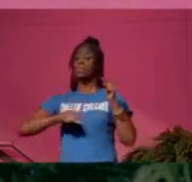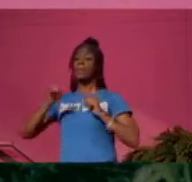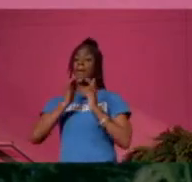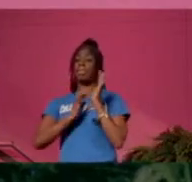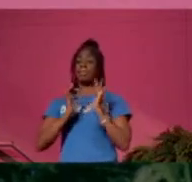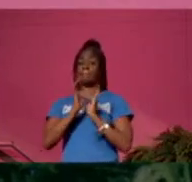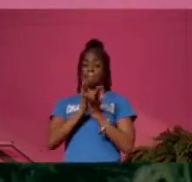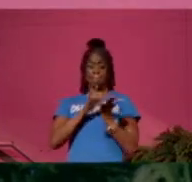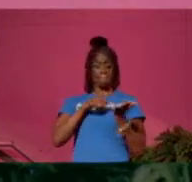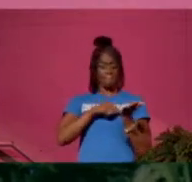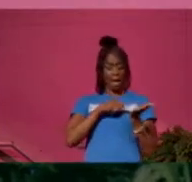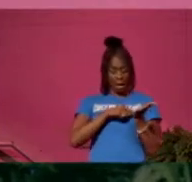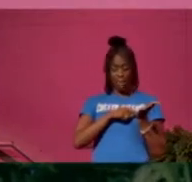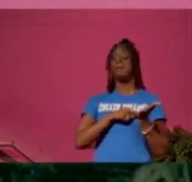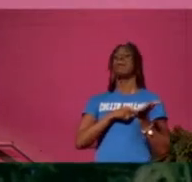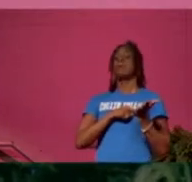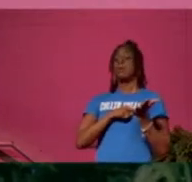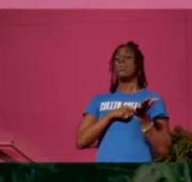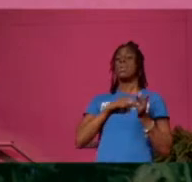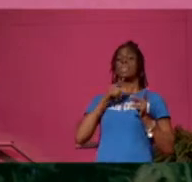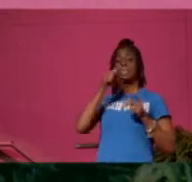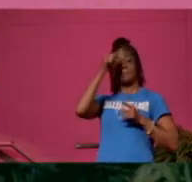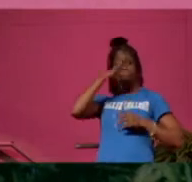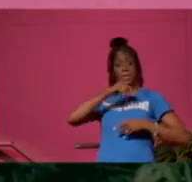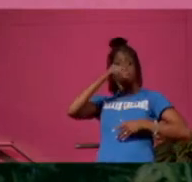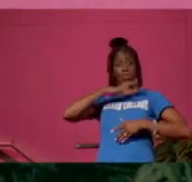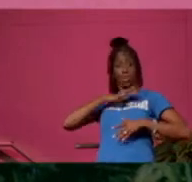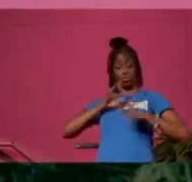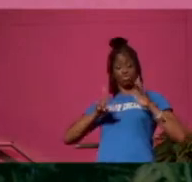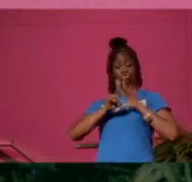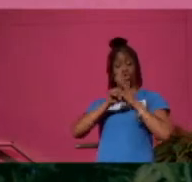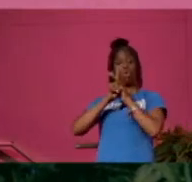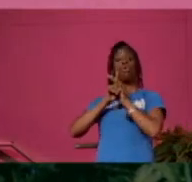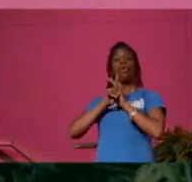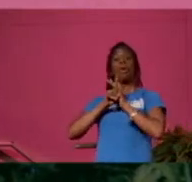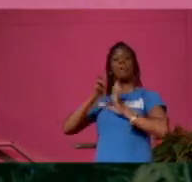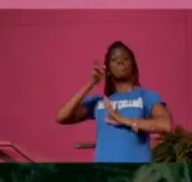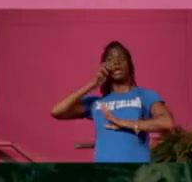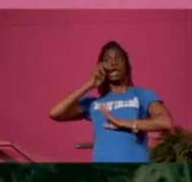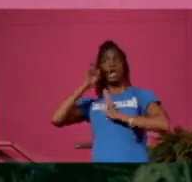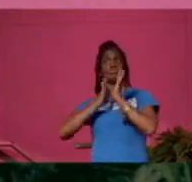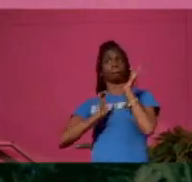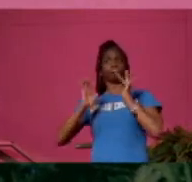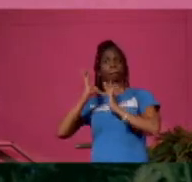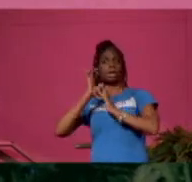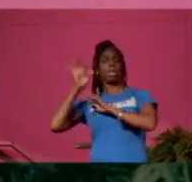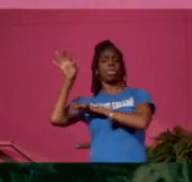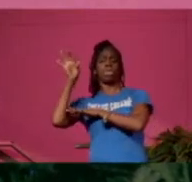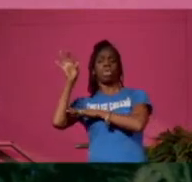of forgiveness and repentance. They were making a choice, y'all, to choose God. And